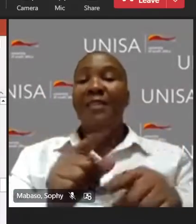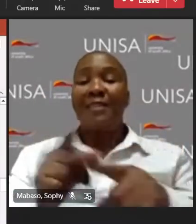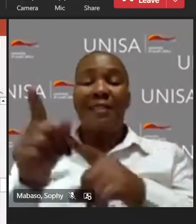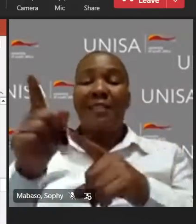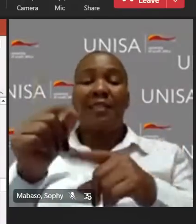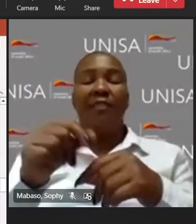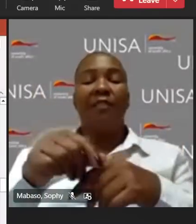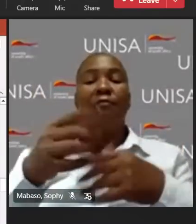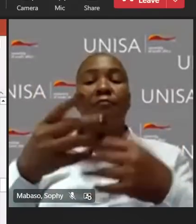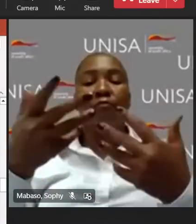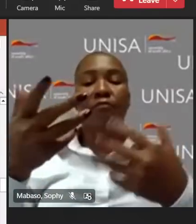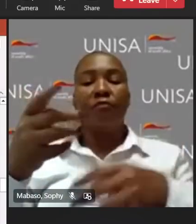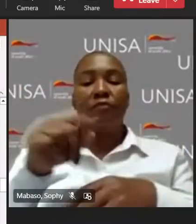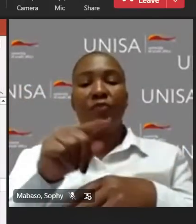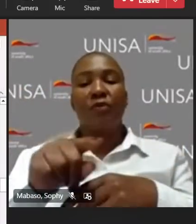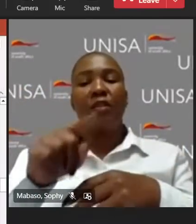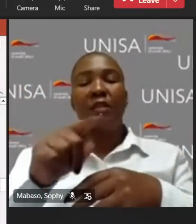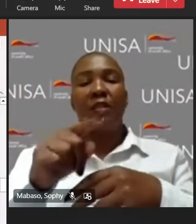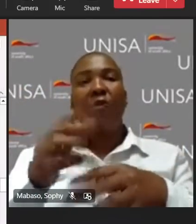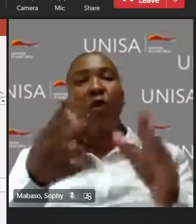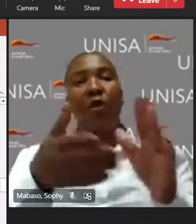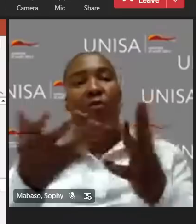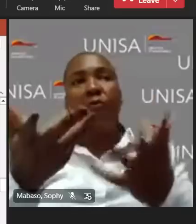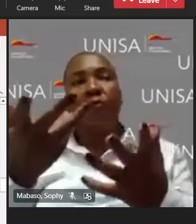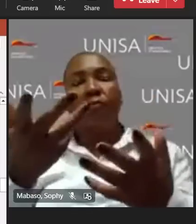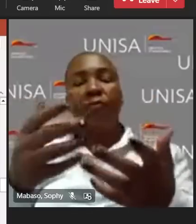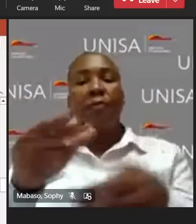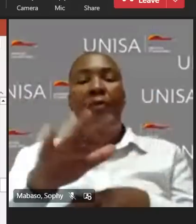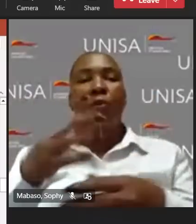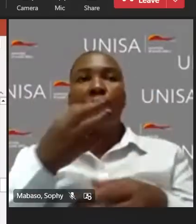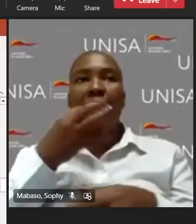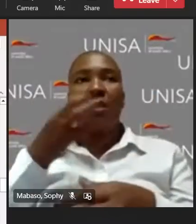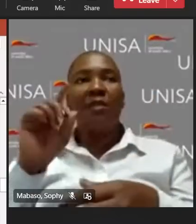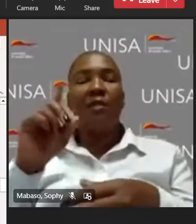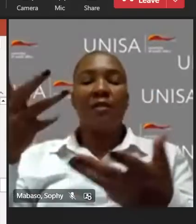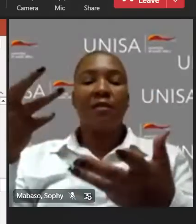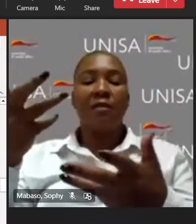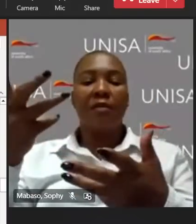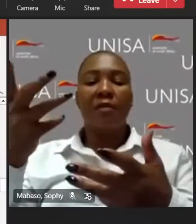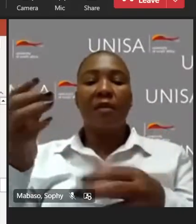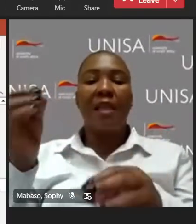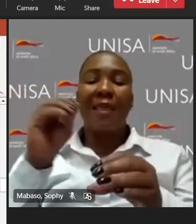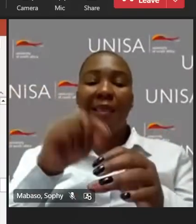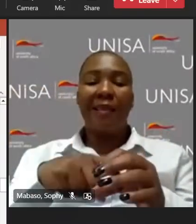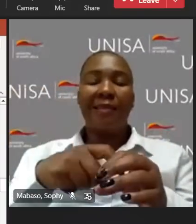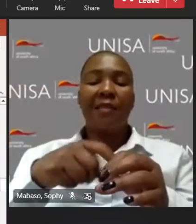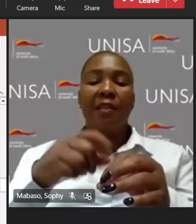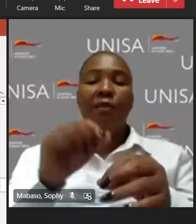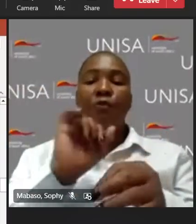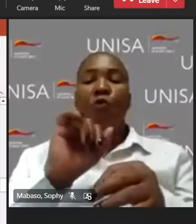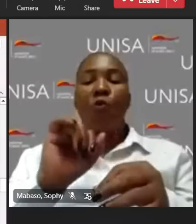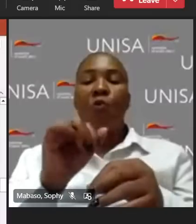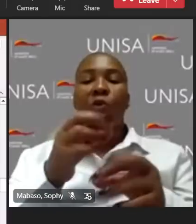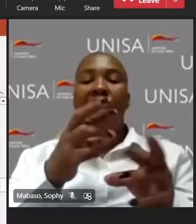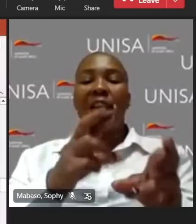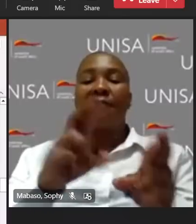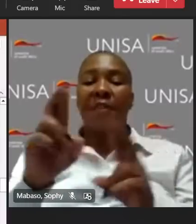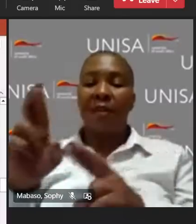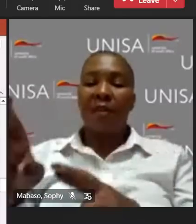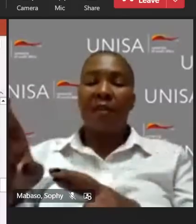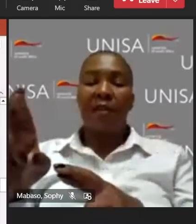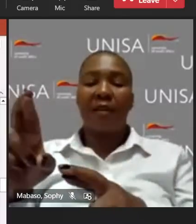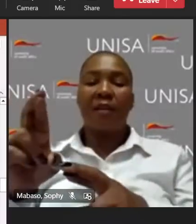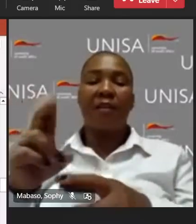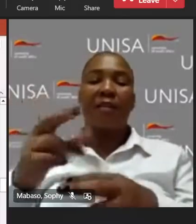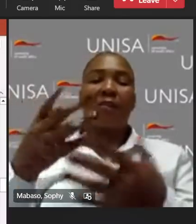Okay, so there will be a portion where you need to enter your reference, depending on